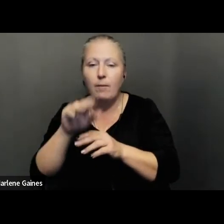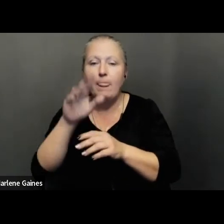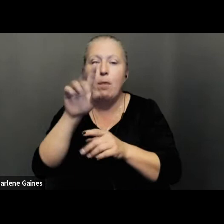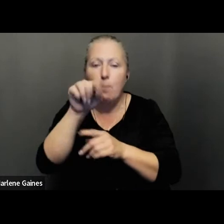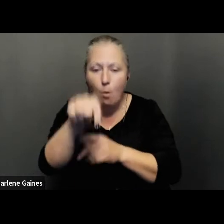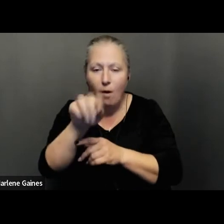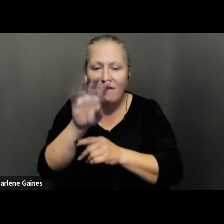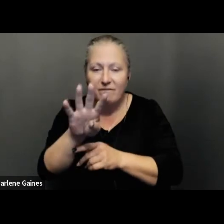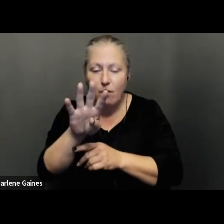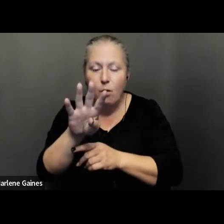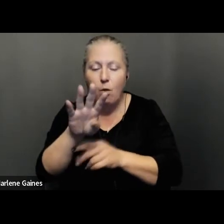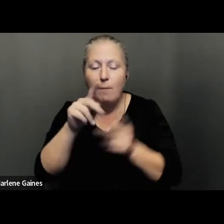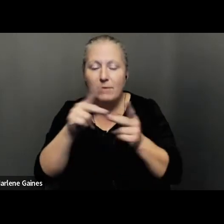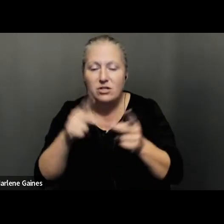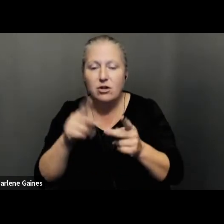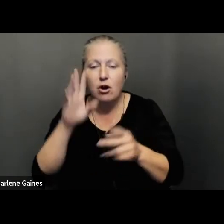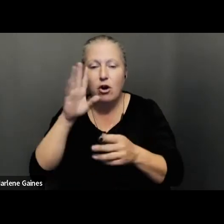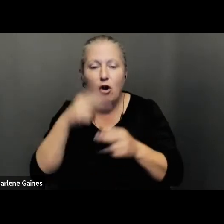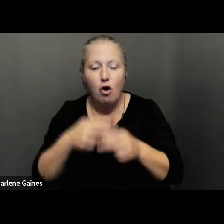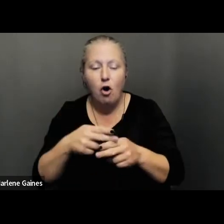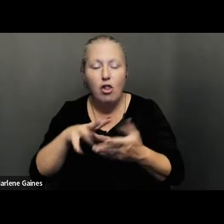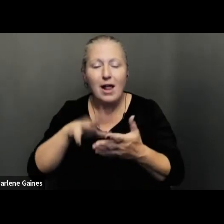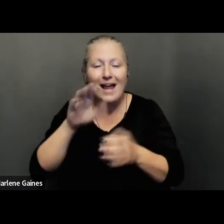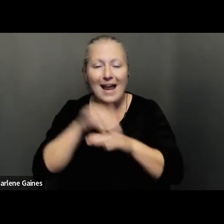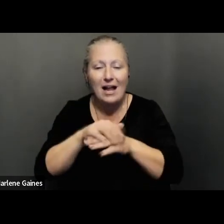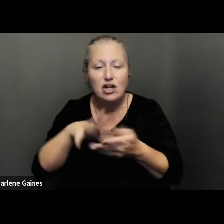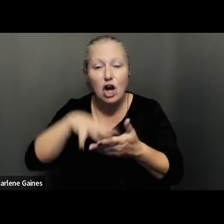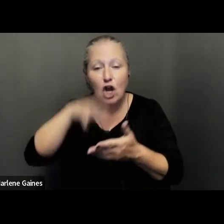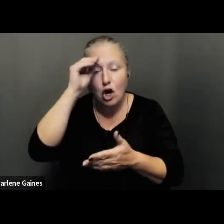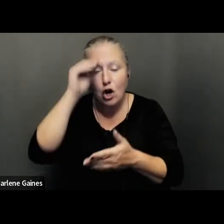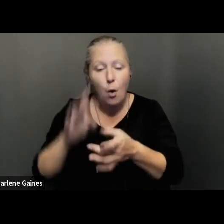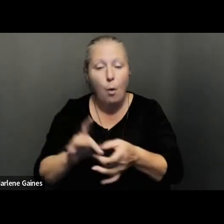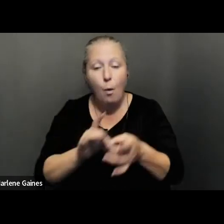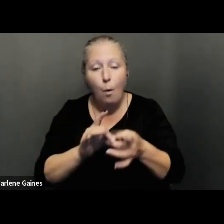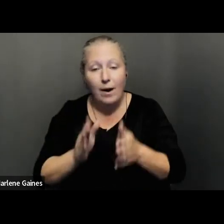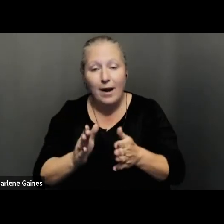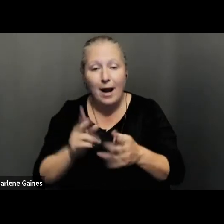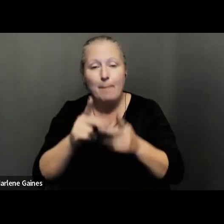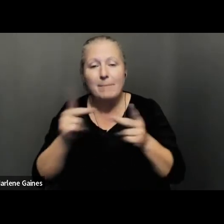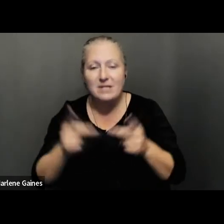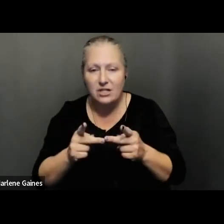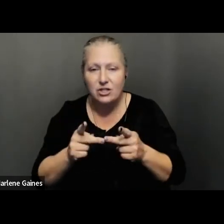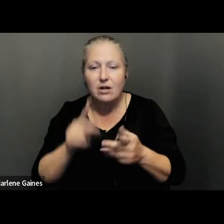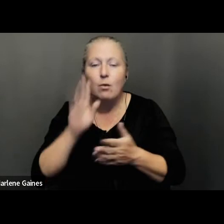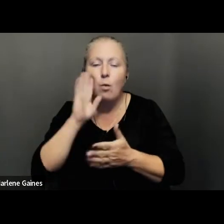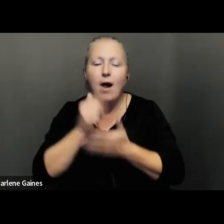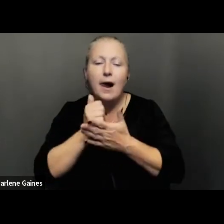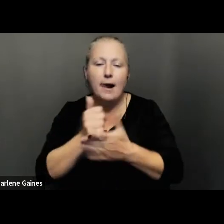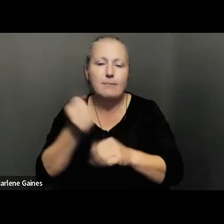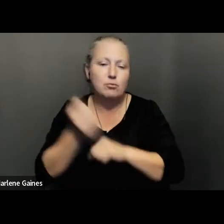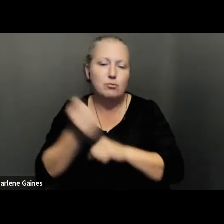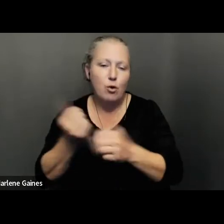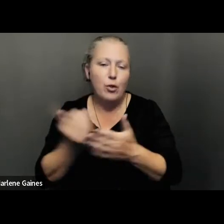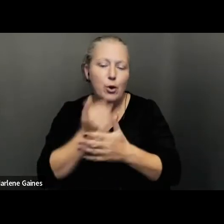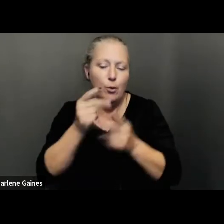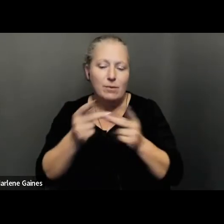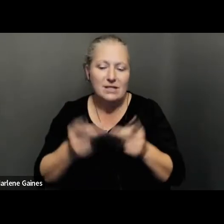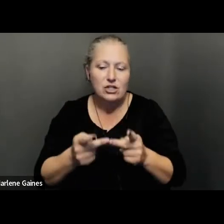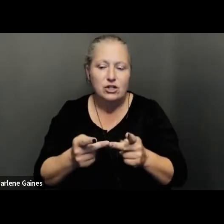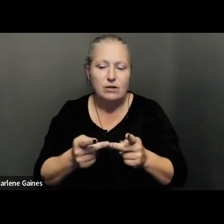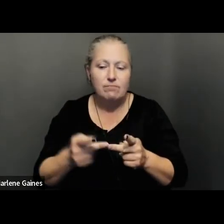the English Learning Coordinator position. So that helps support the new position.